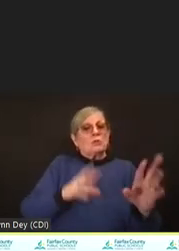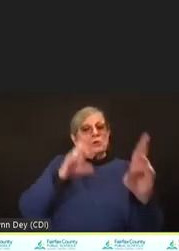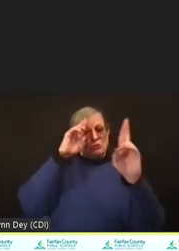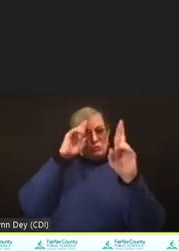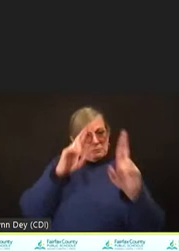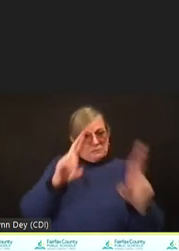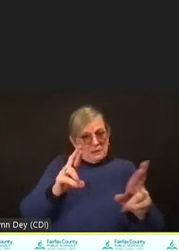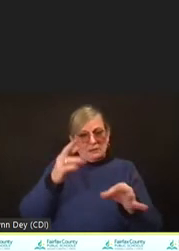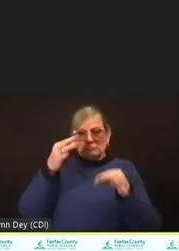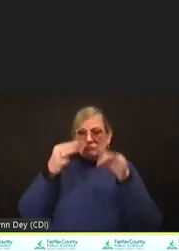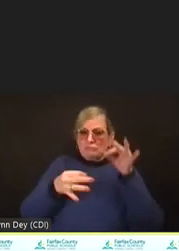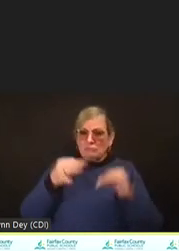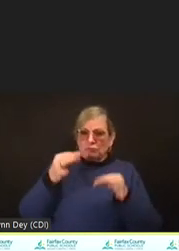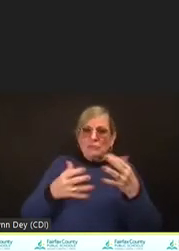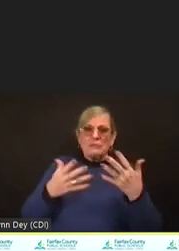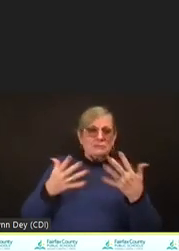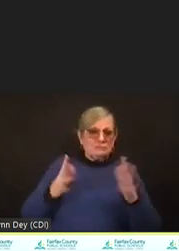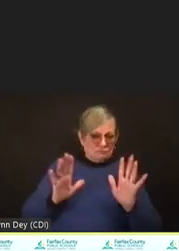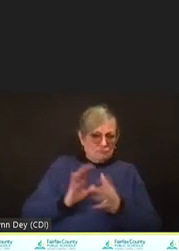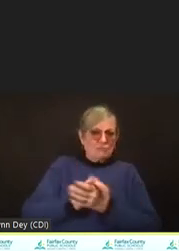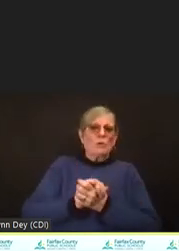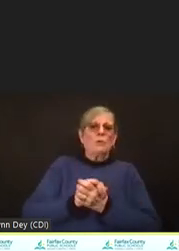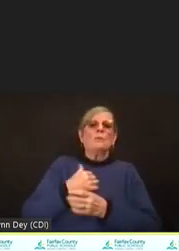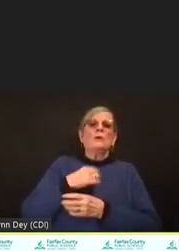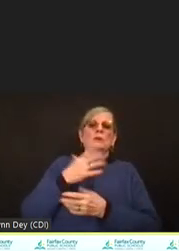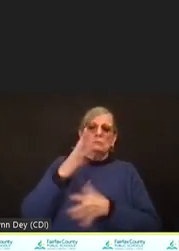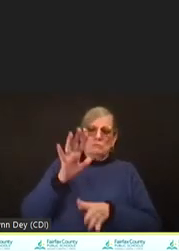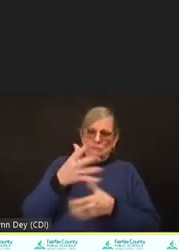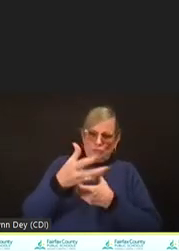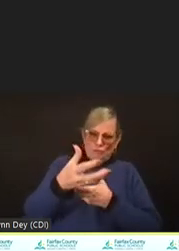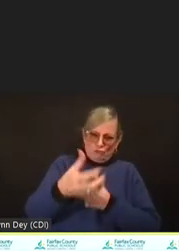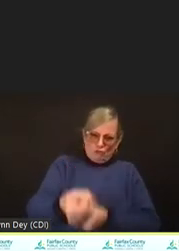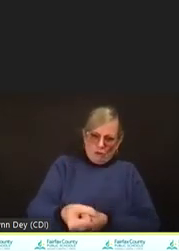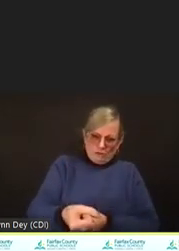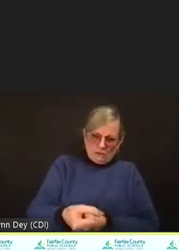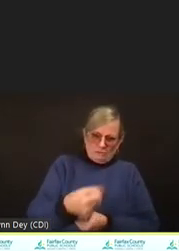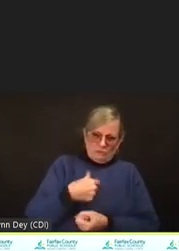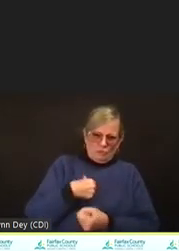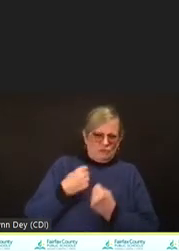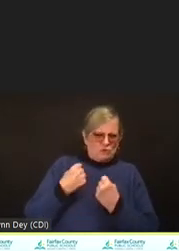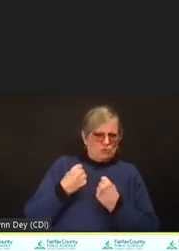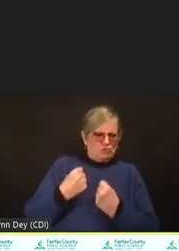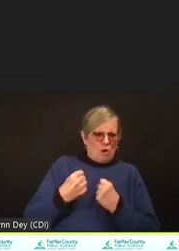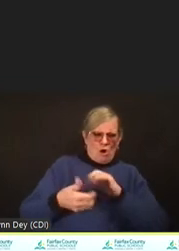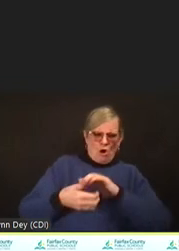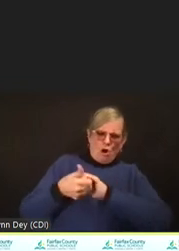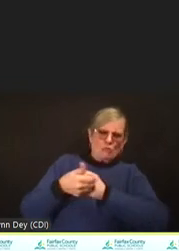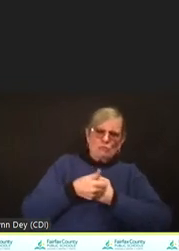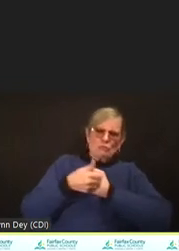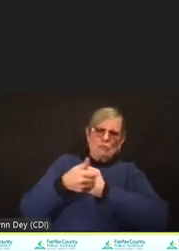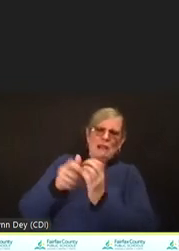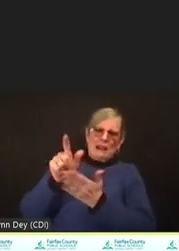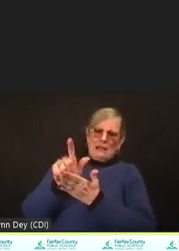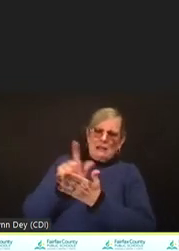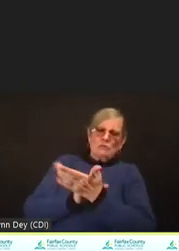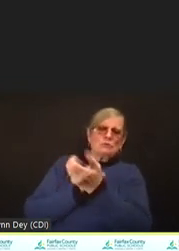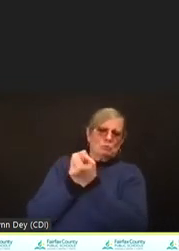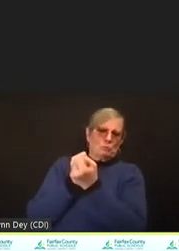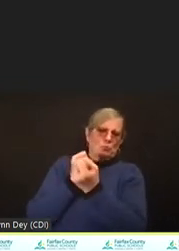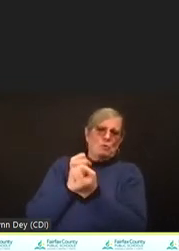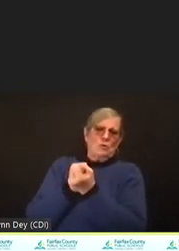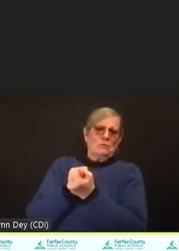we are confident that we have a strong legal case. But our focus remains on the health and